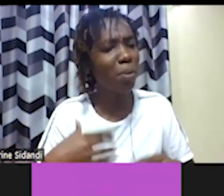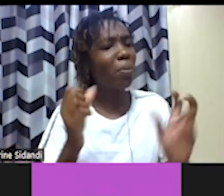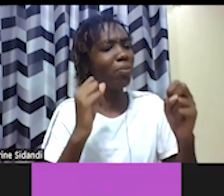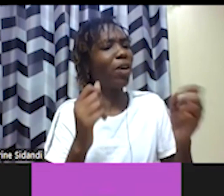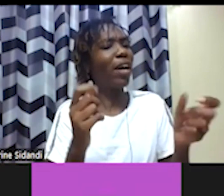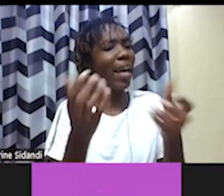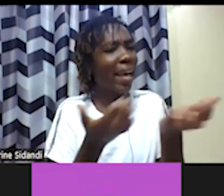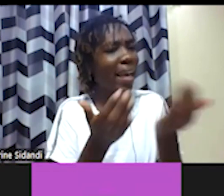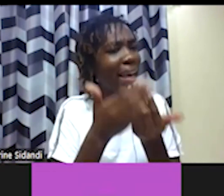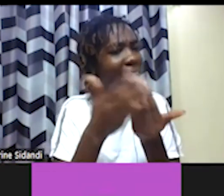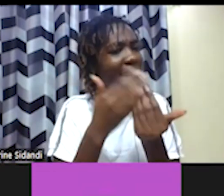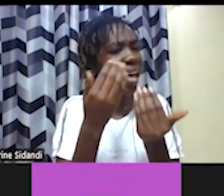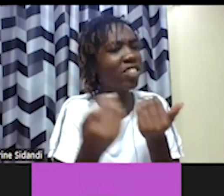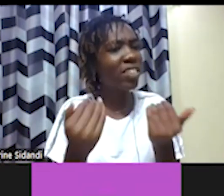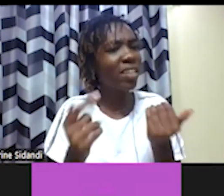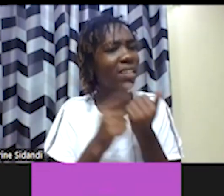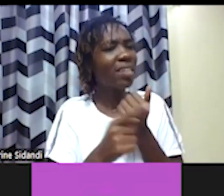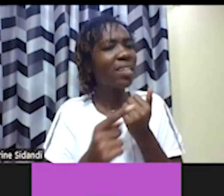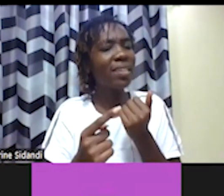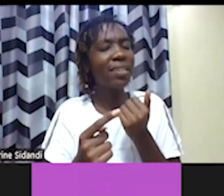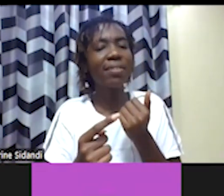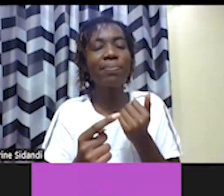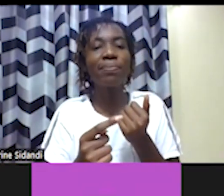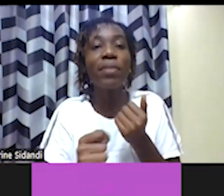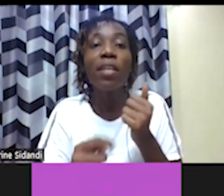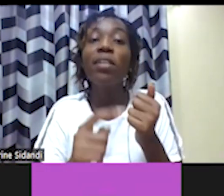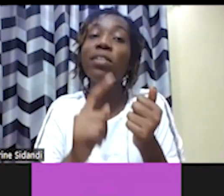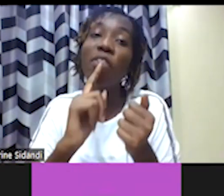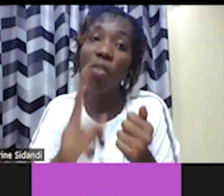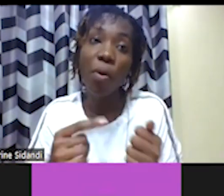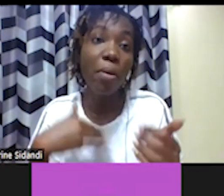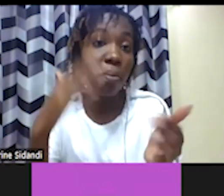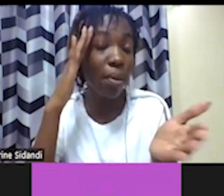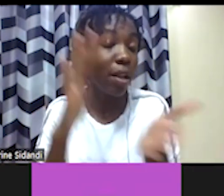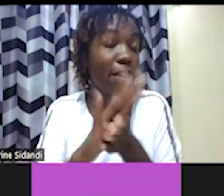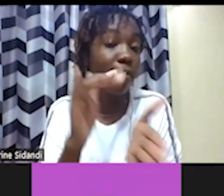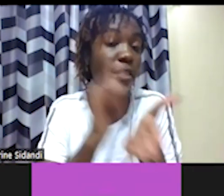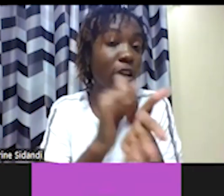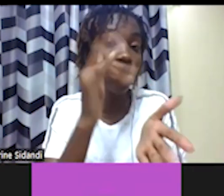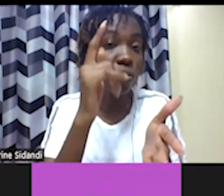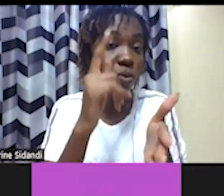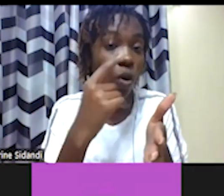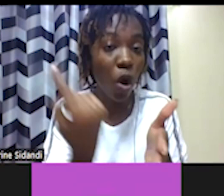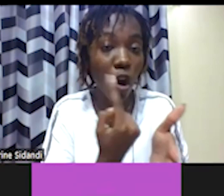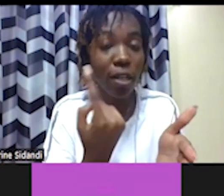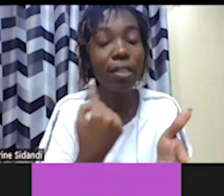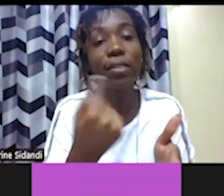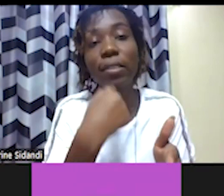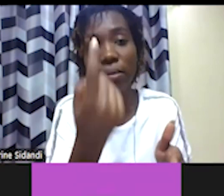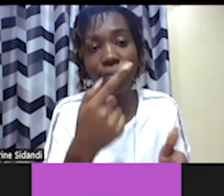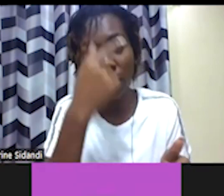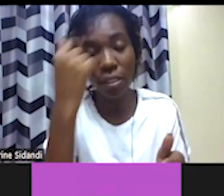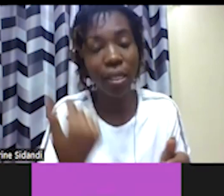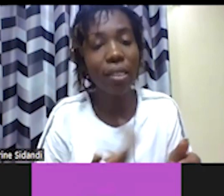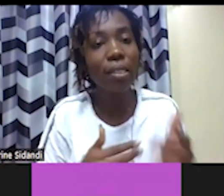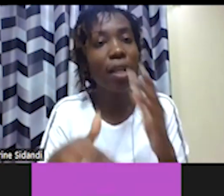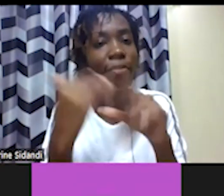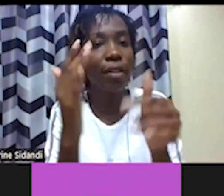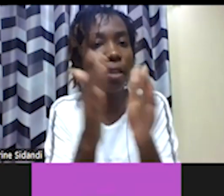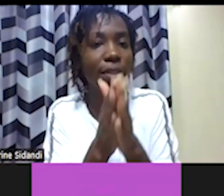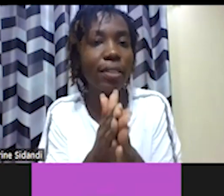children single-handedly. So I believe that is what I can only say, because as we go out, because these days